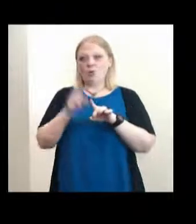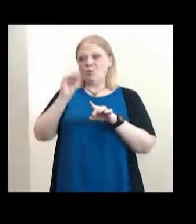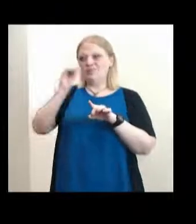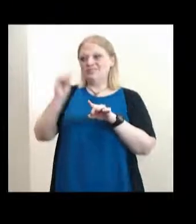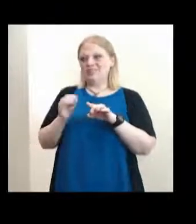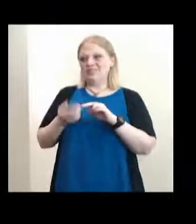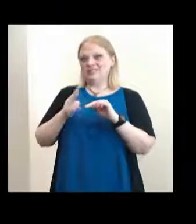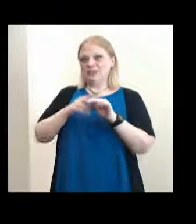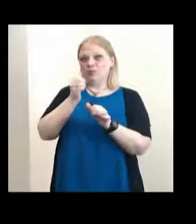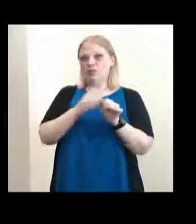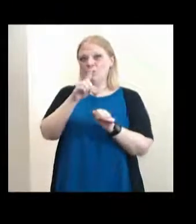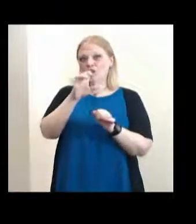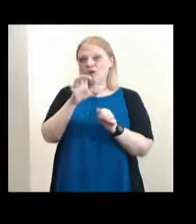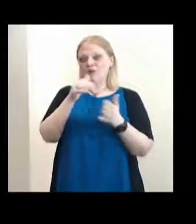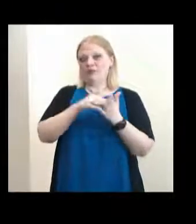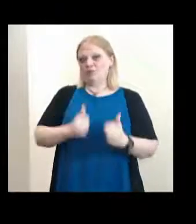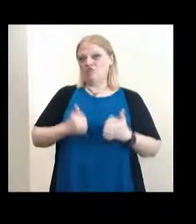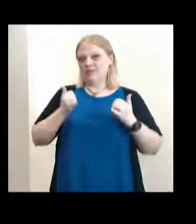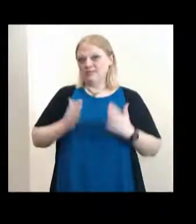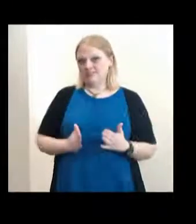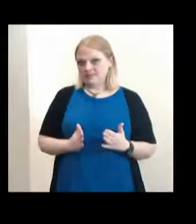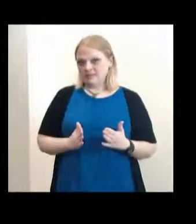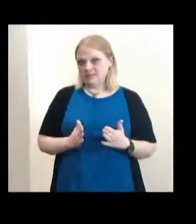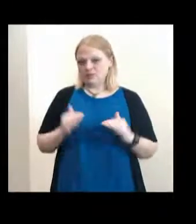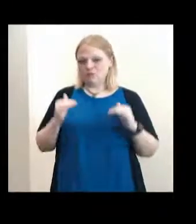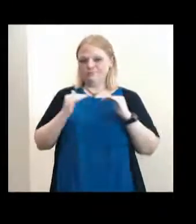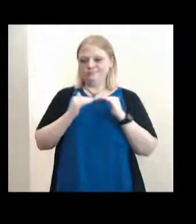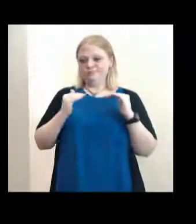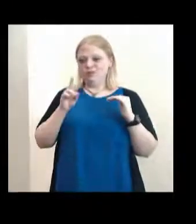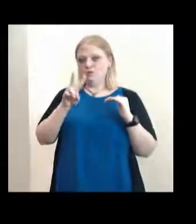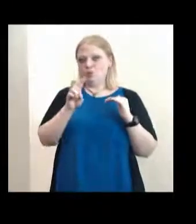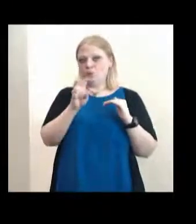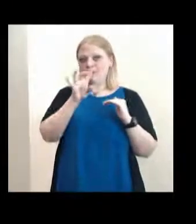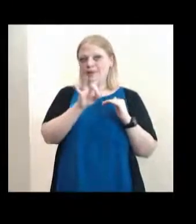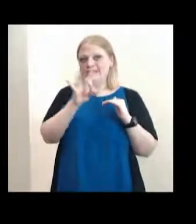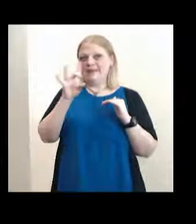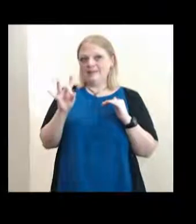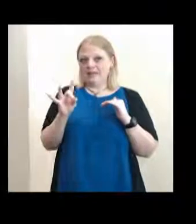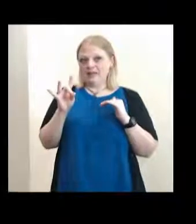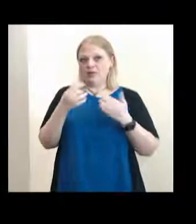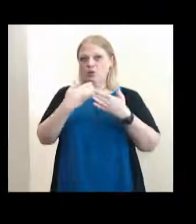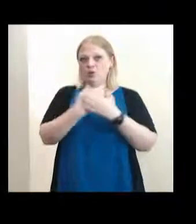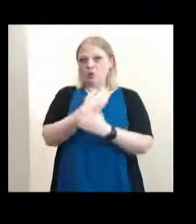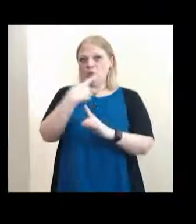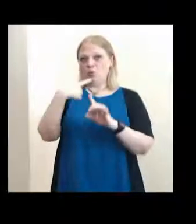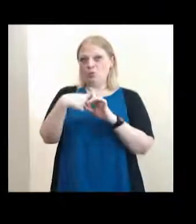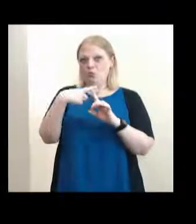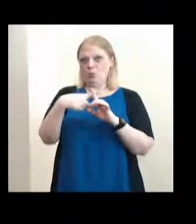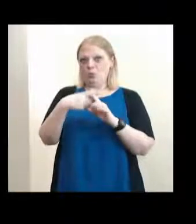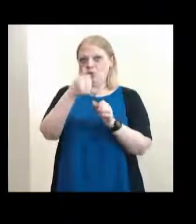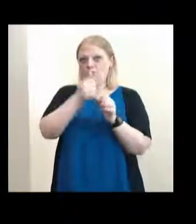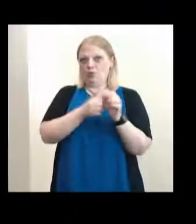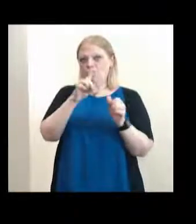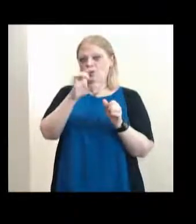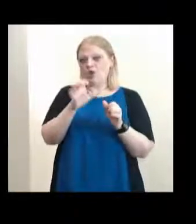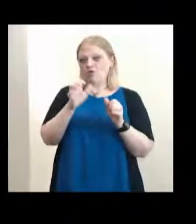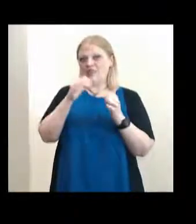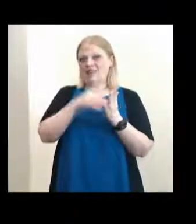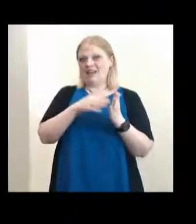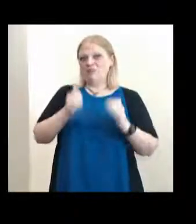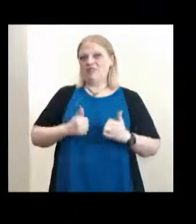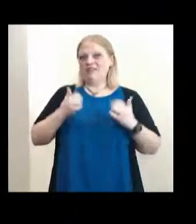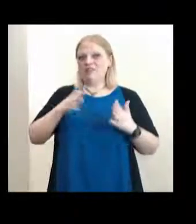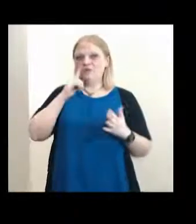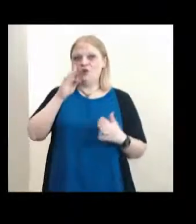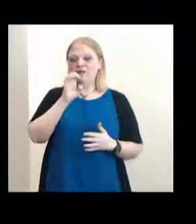per 100,000 residents. So it would be the equivalent of 288 new cases per 100,000 residents for Erie